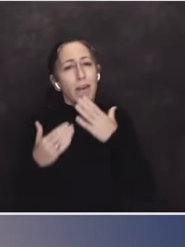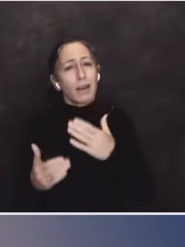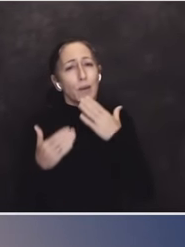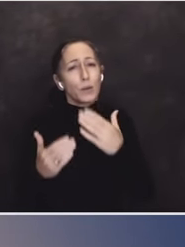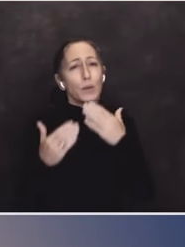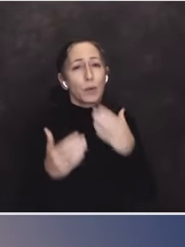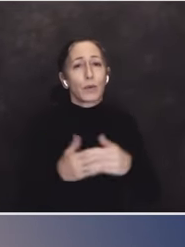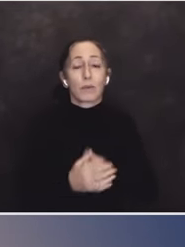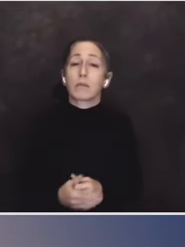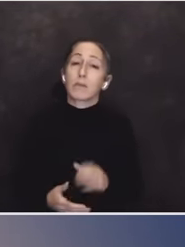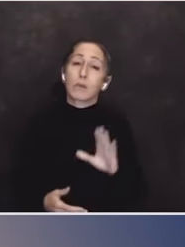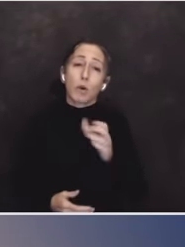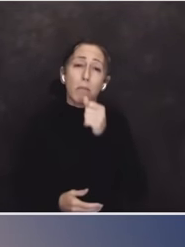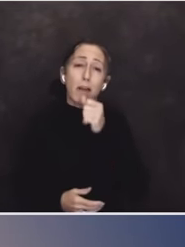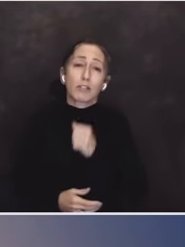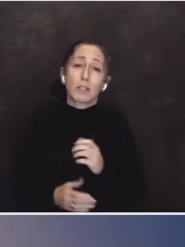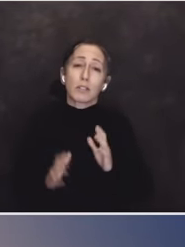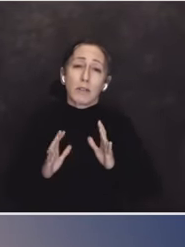Your patience is great.